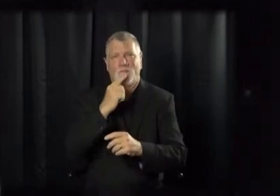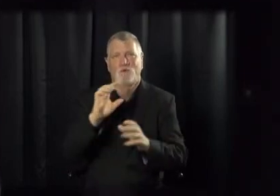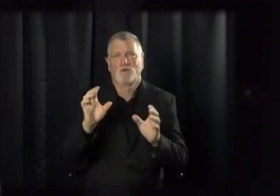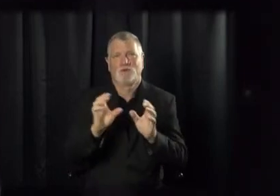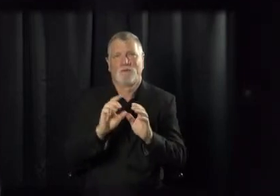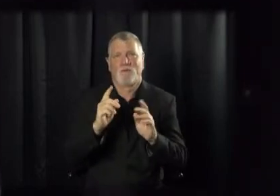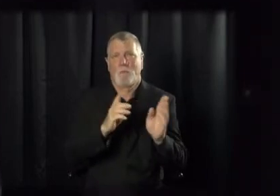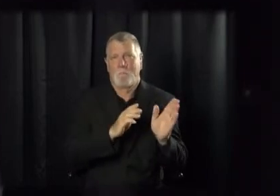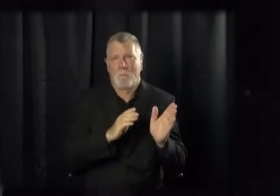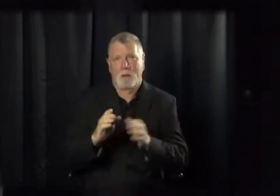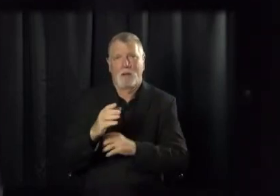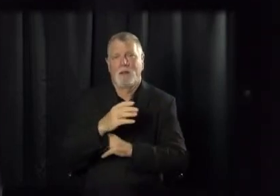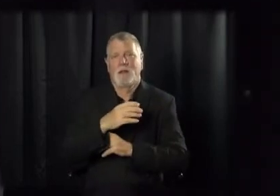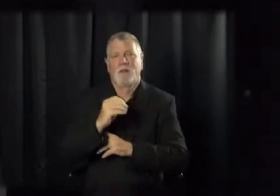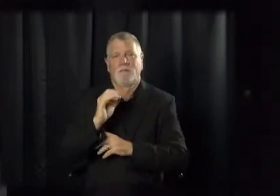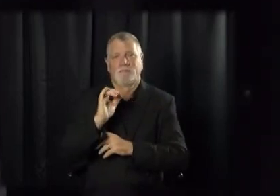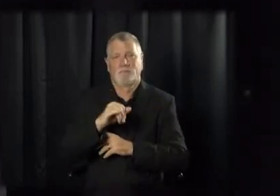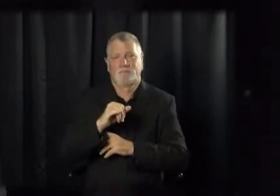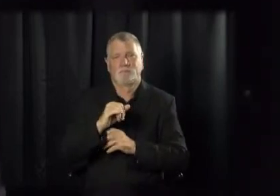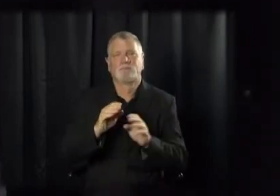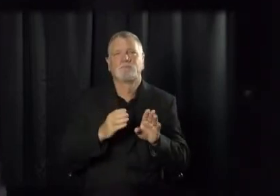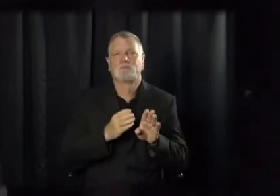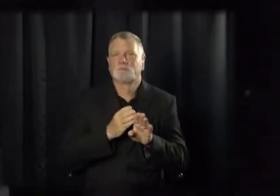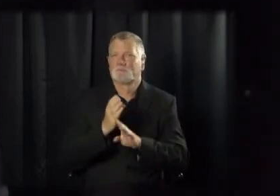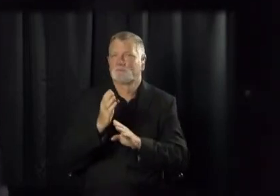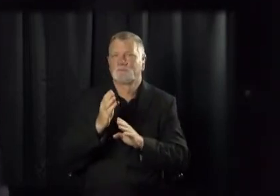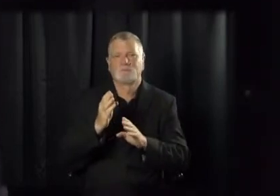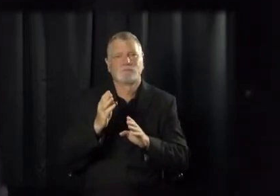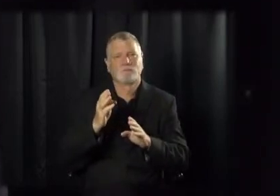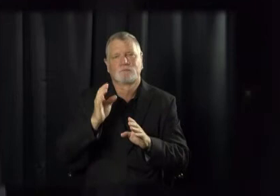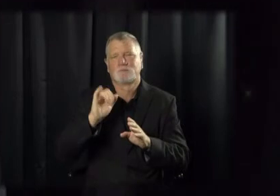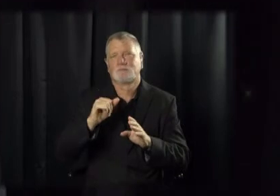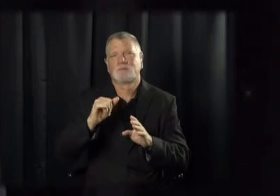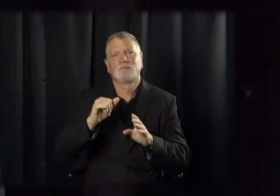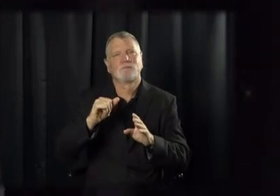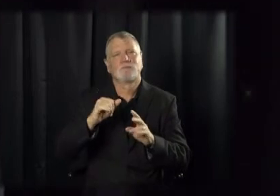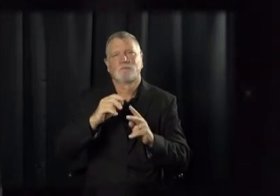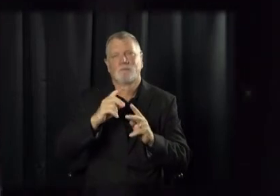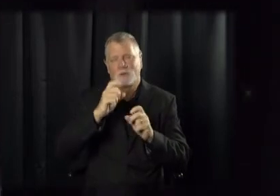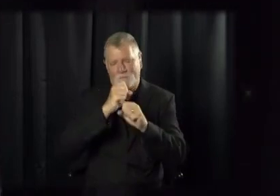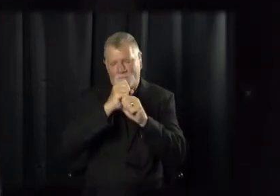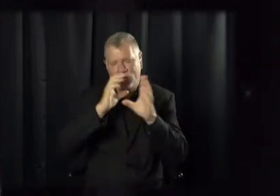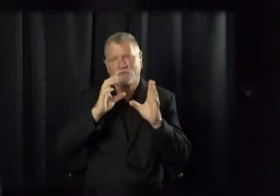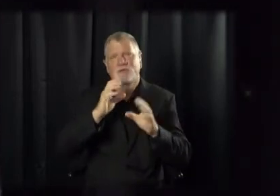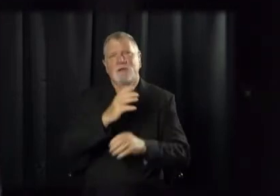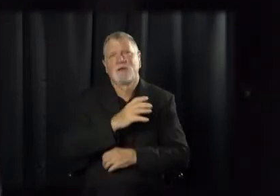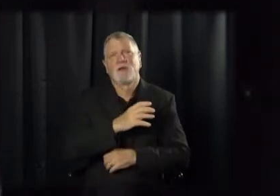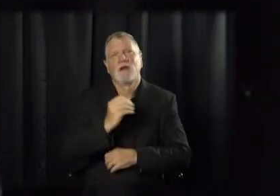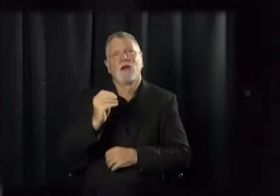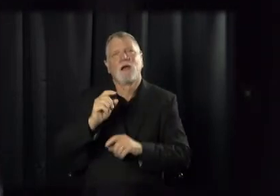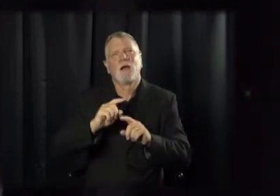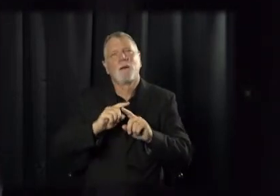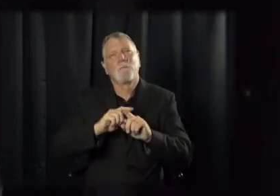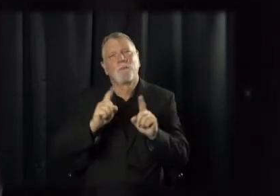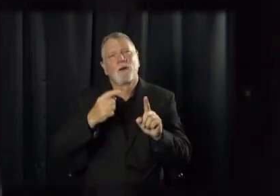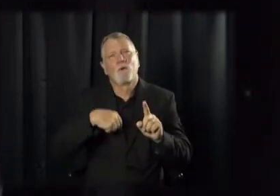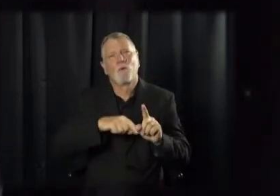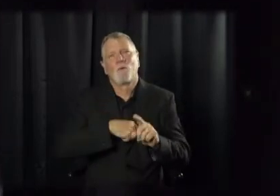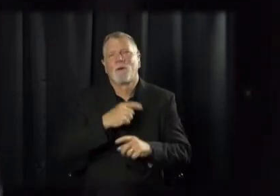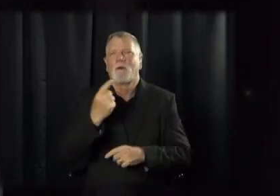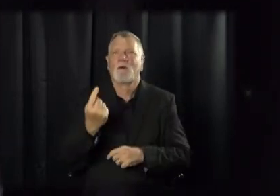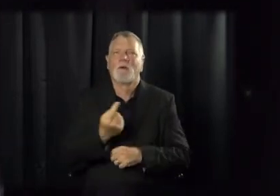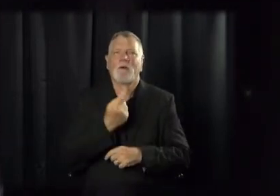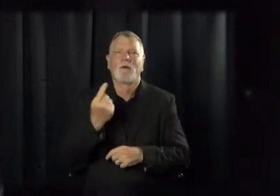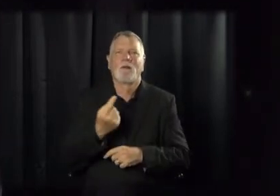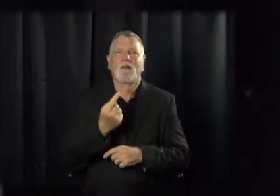fiscal plan, and it's in general terms its vision. But we should